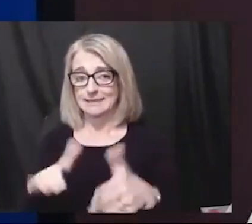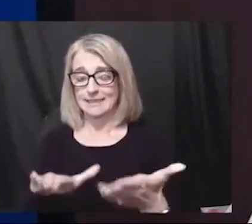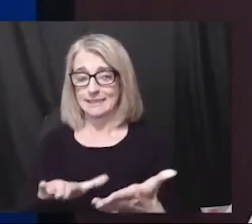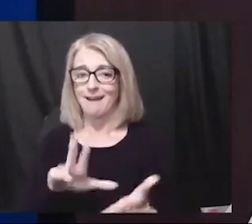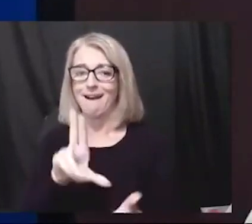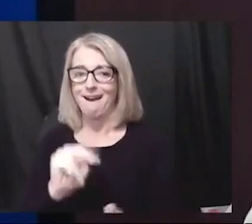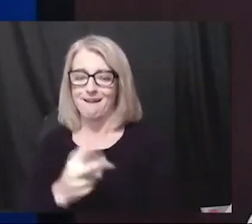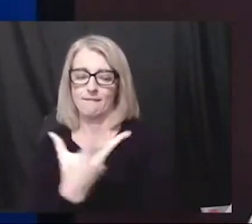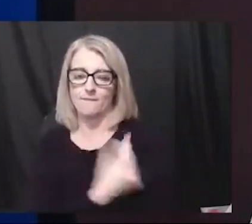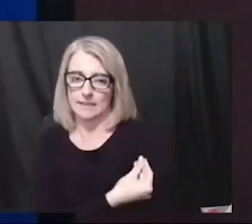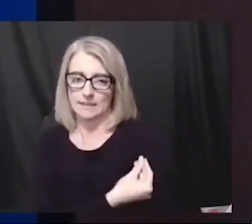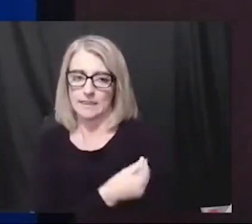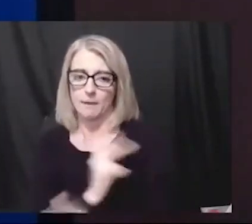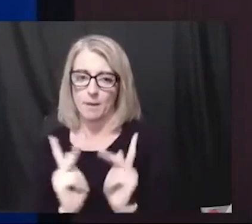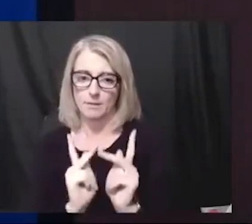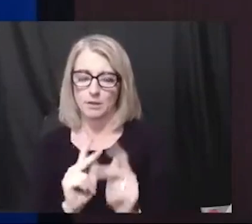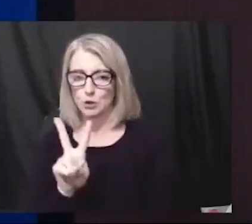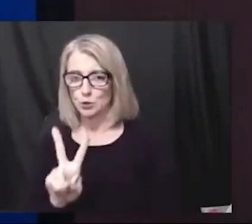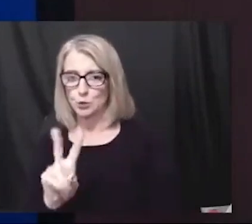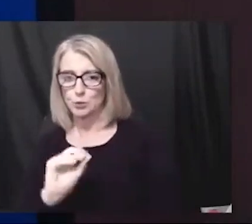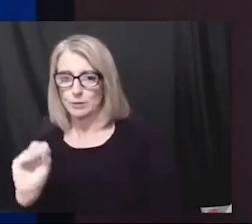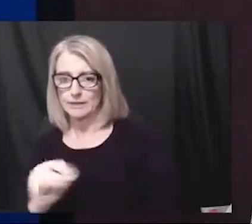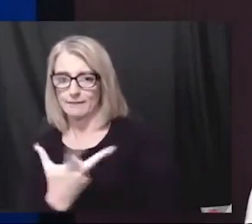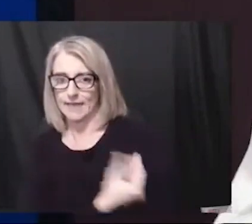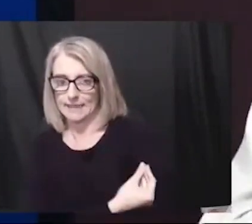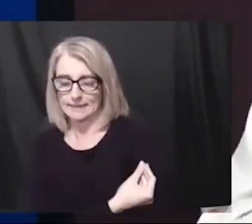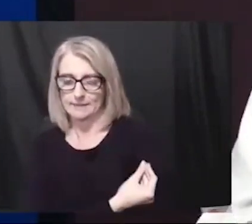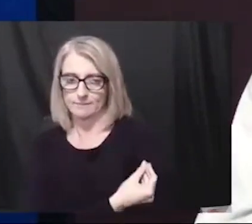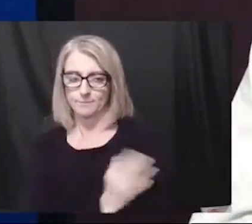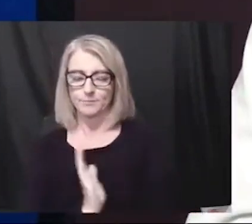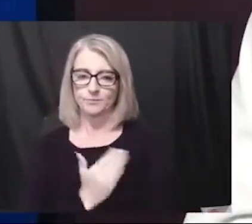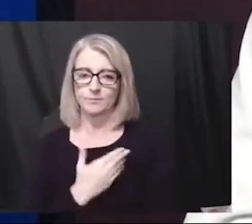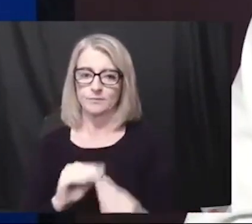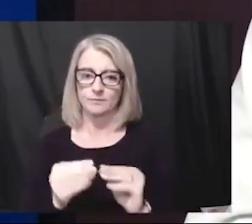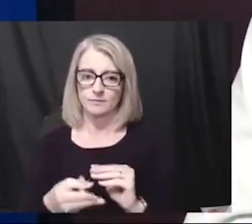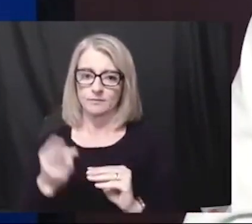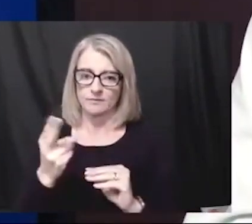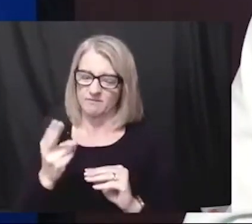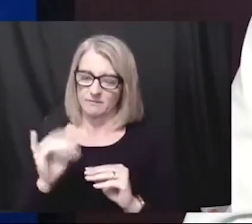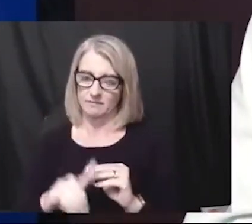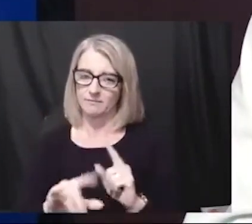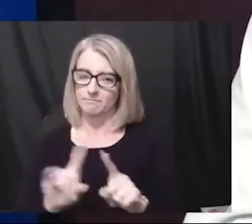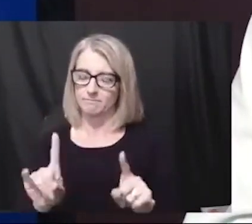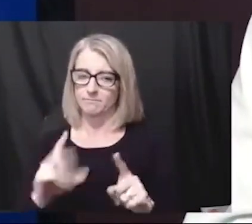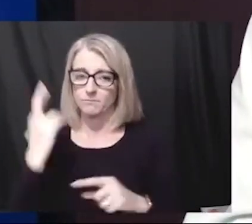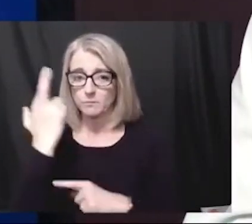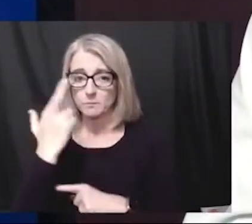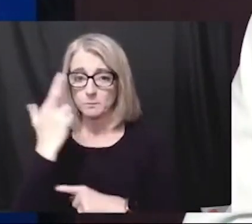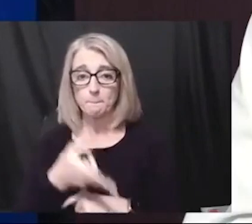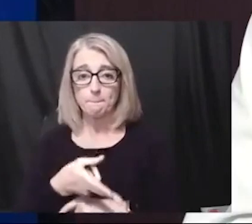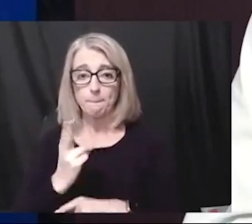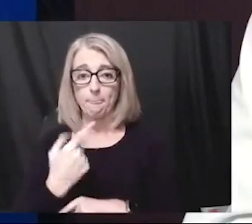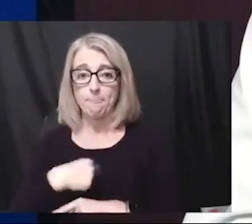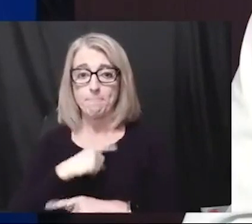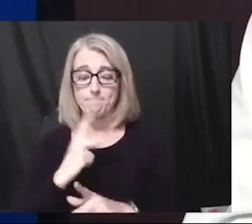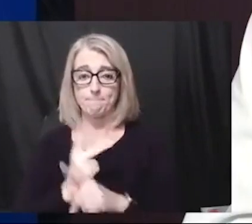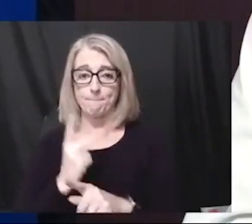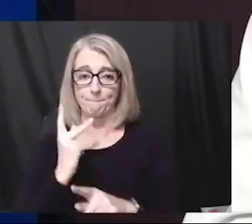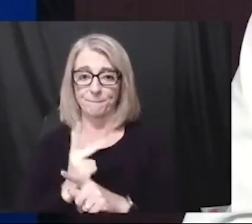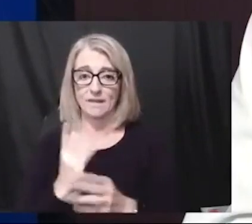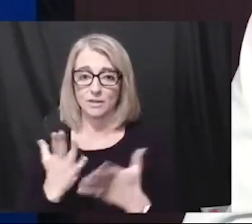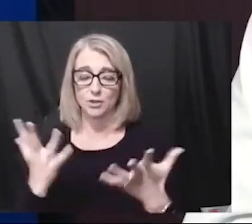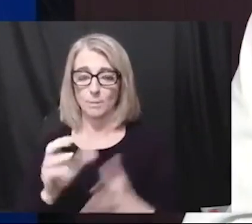on your comorbidities, and based on your habits. So again, we do that here at University of Kansas Health System, right,